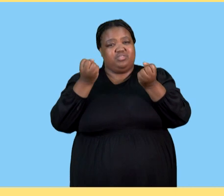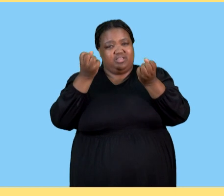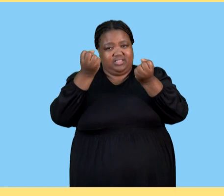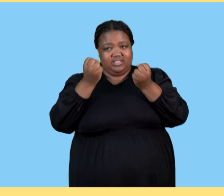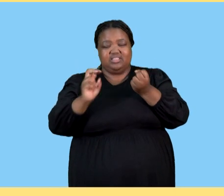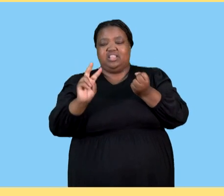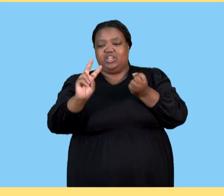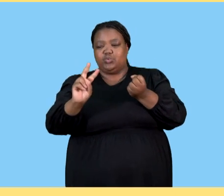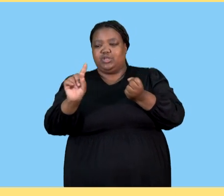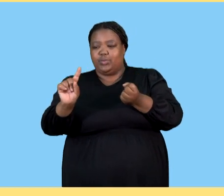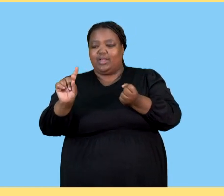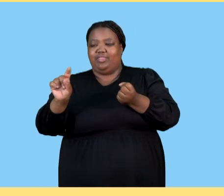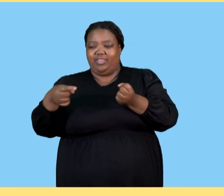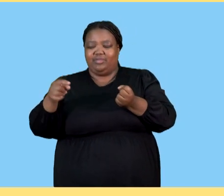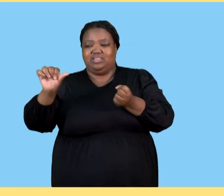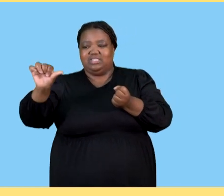from debtors, which is